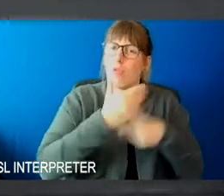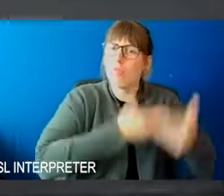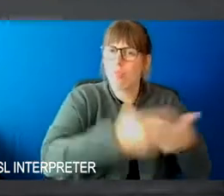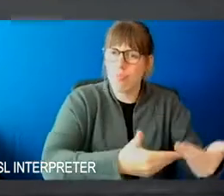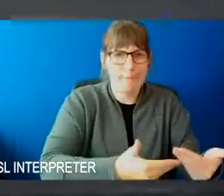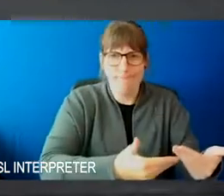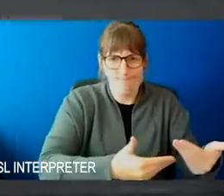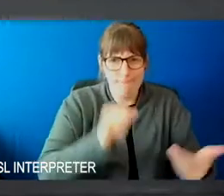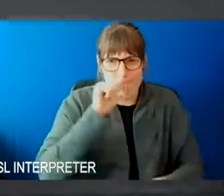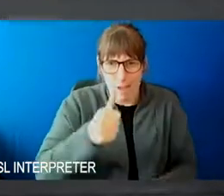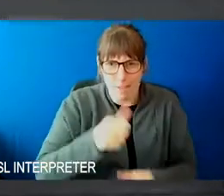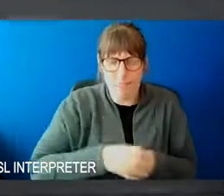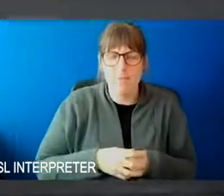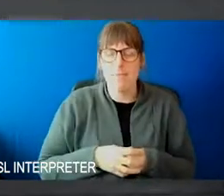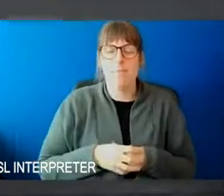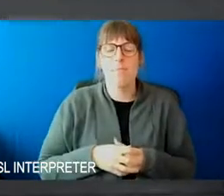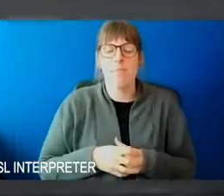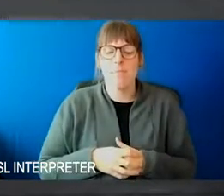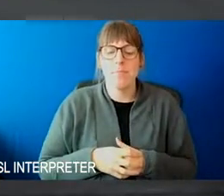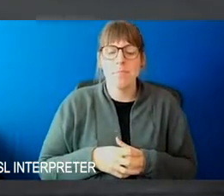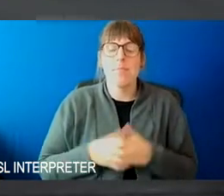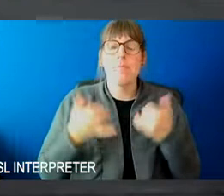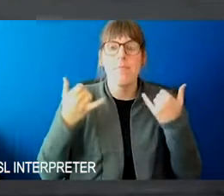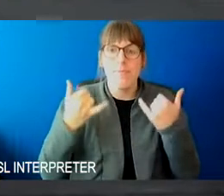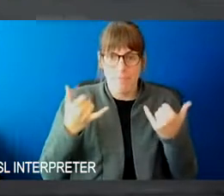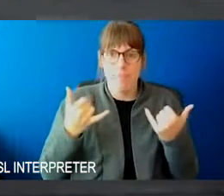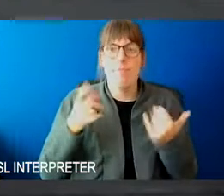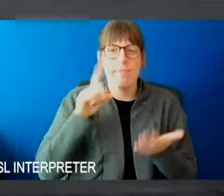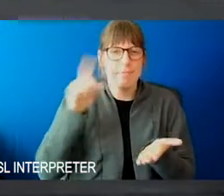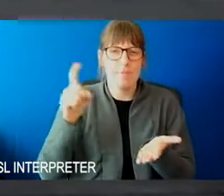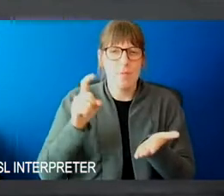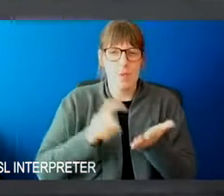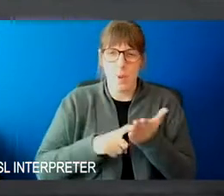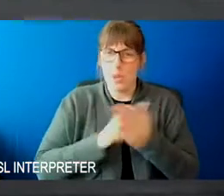our cultural work. And I think now we know with the kind of polarization